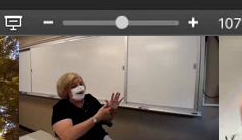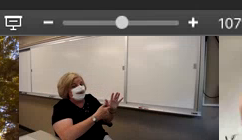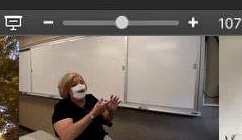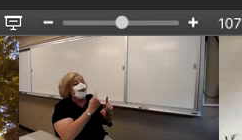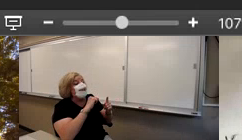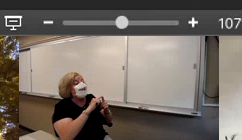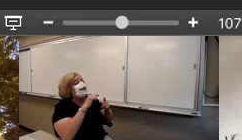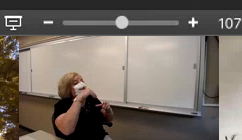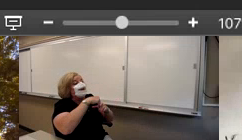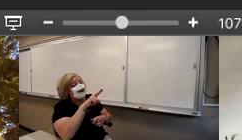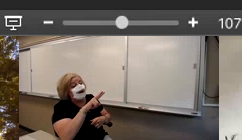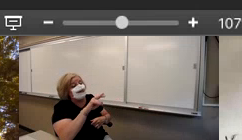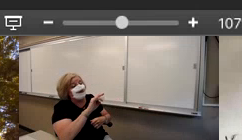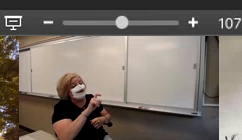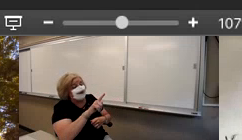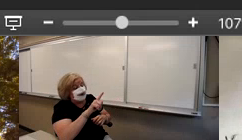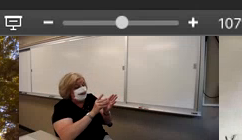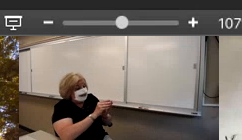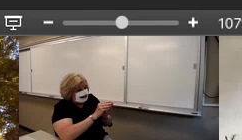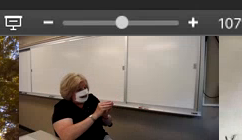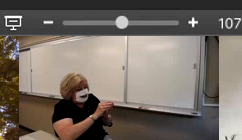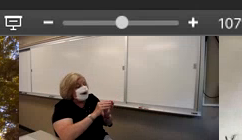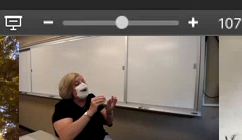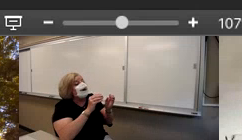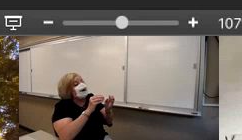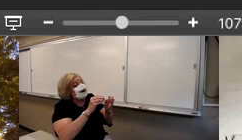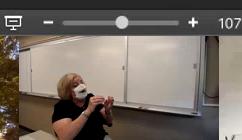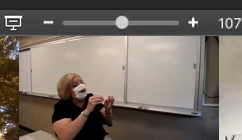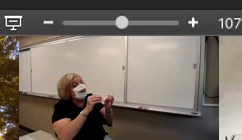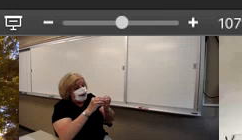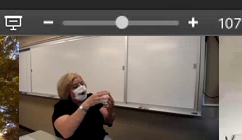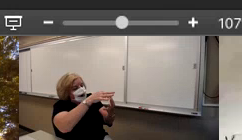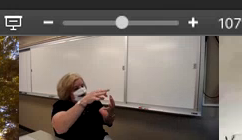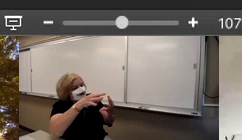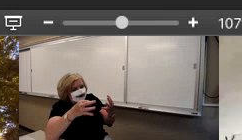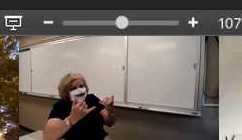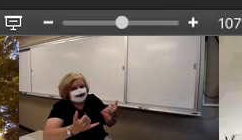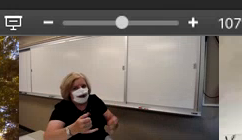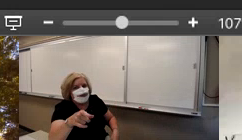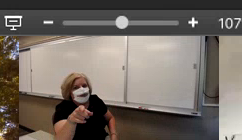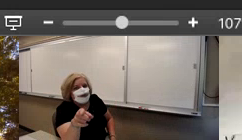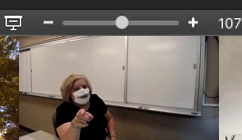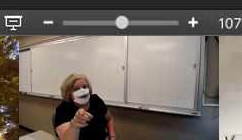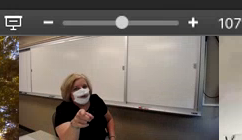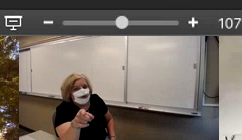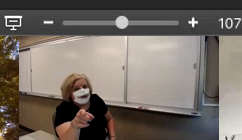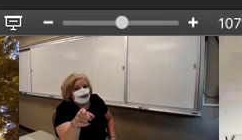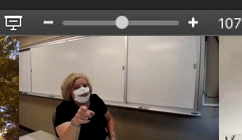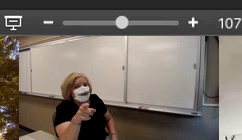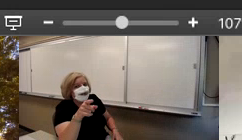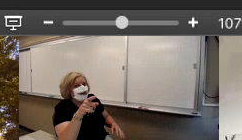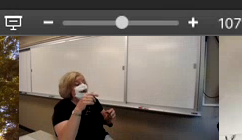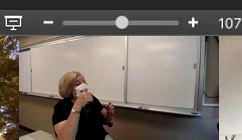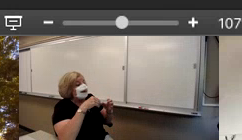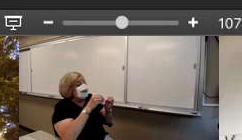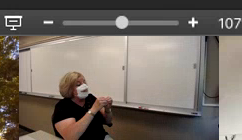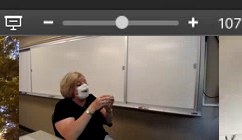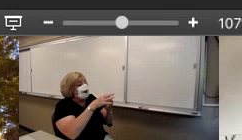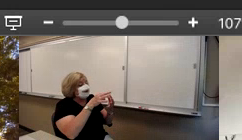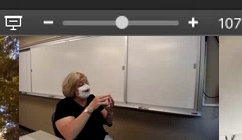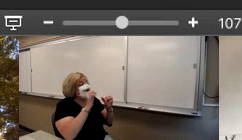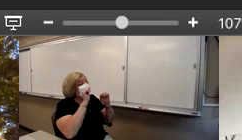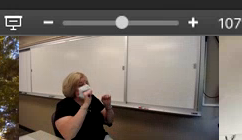we're in our virtual meeting is the more options, right? And so in the more options, this is where